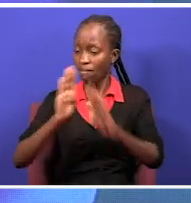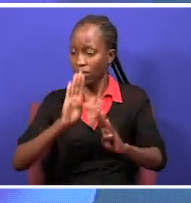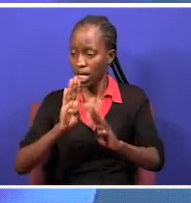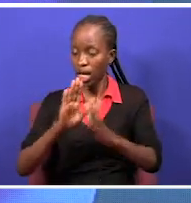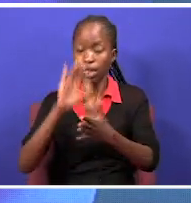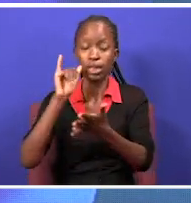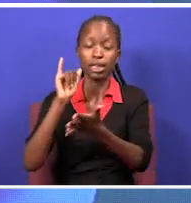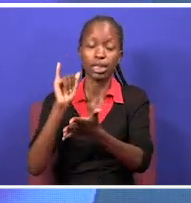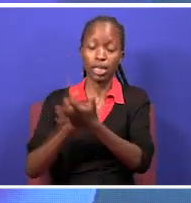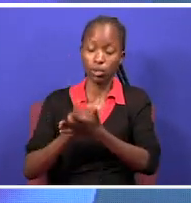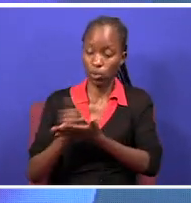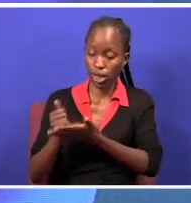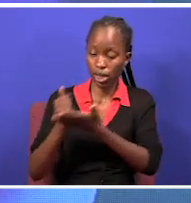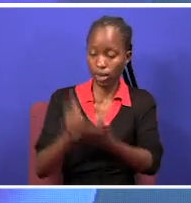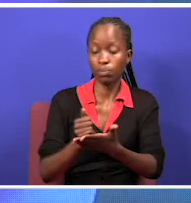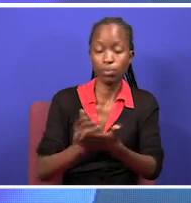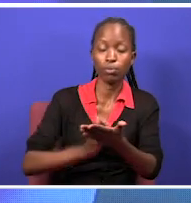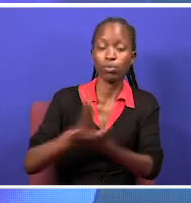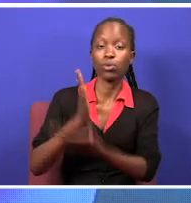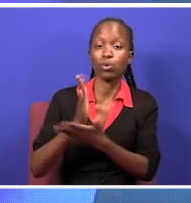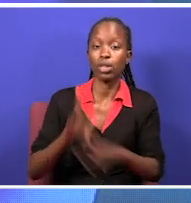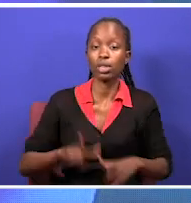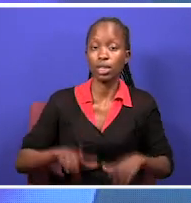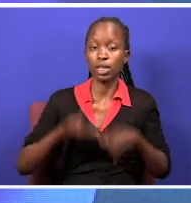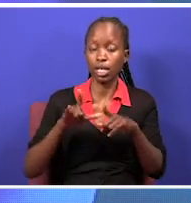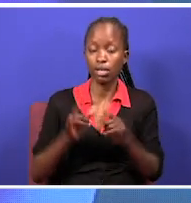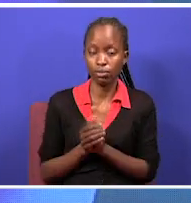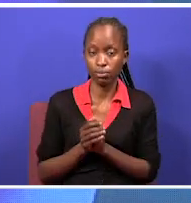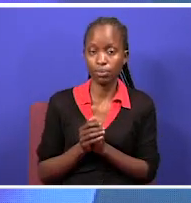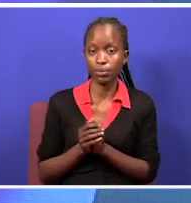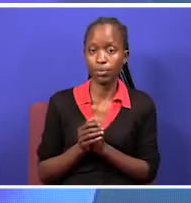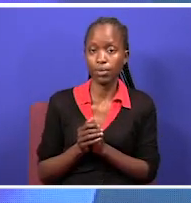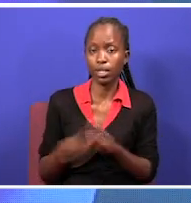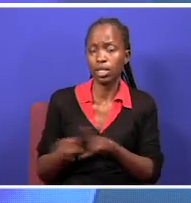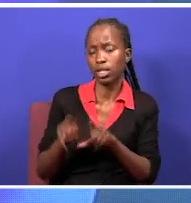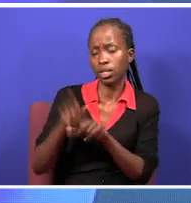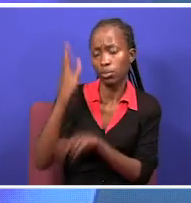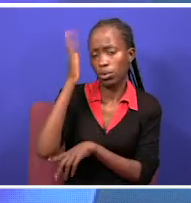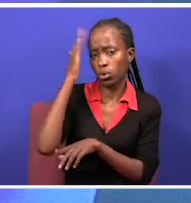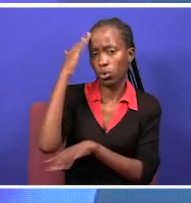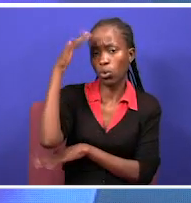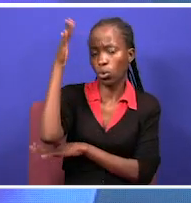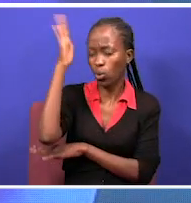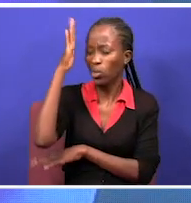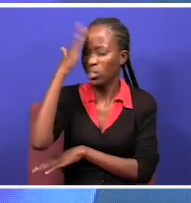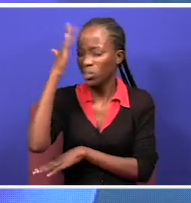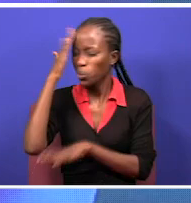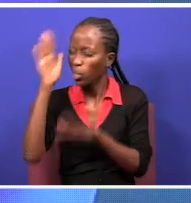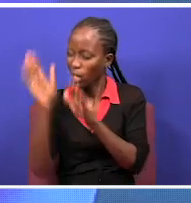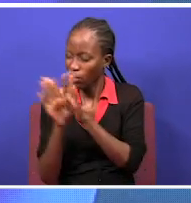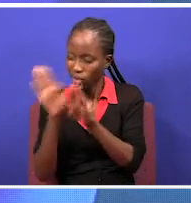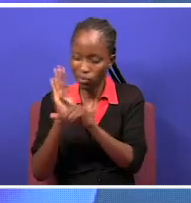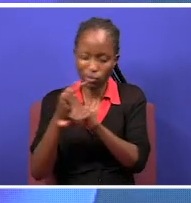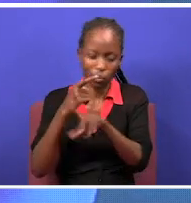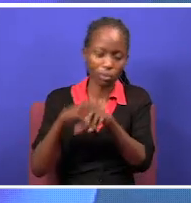will carry them through life. And you know, God knew all this all along.